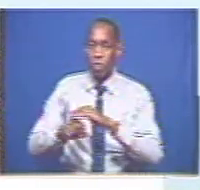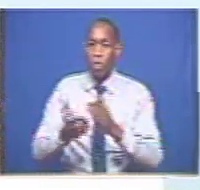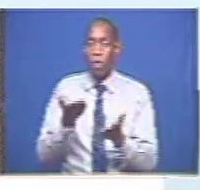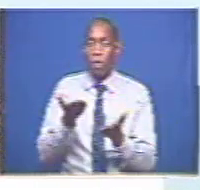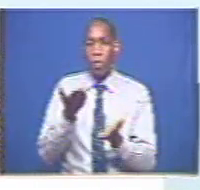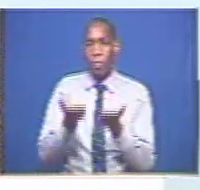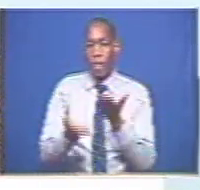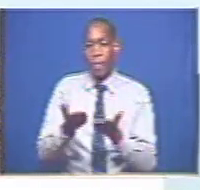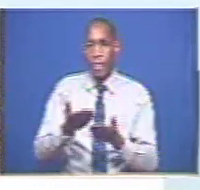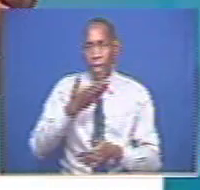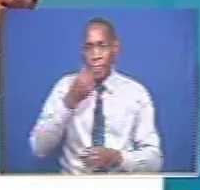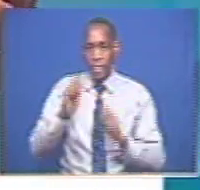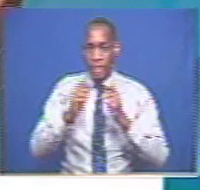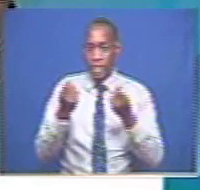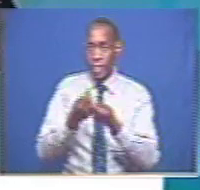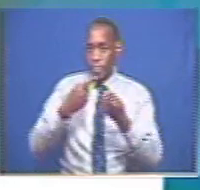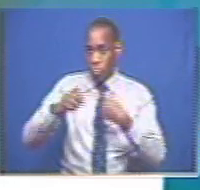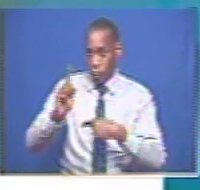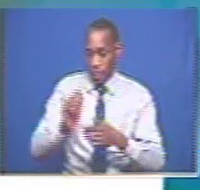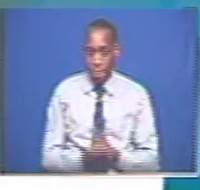carry the day. Yeah. Osoro.